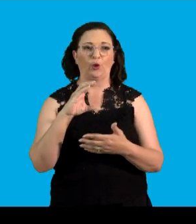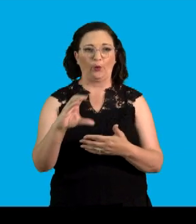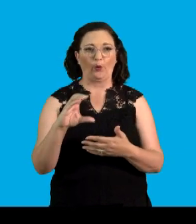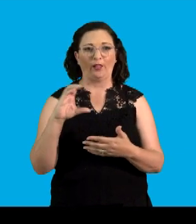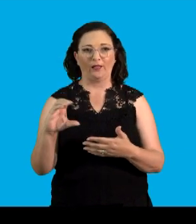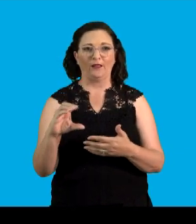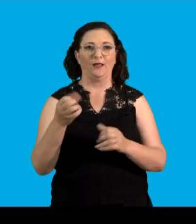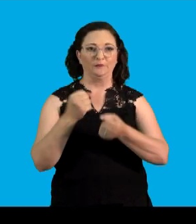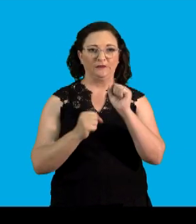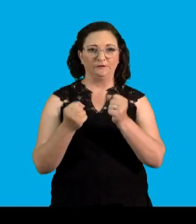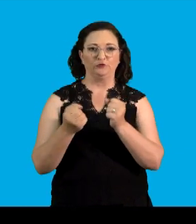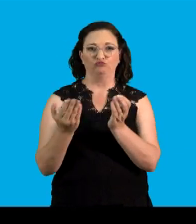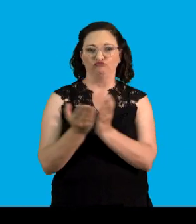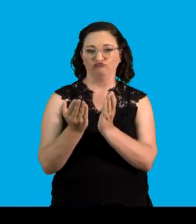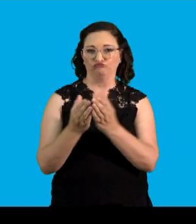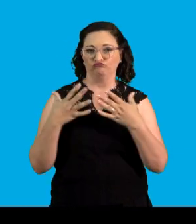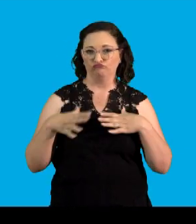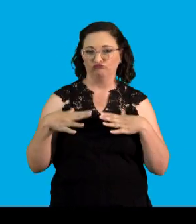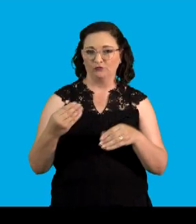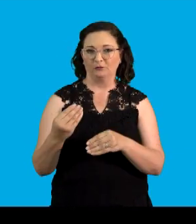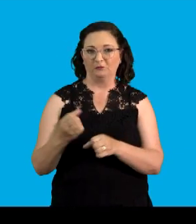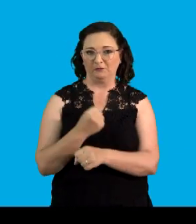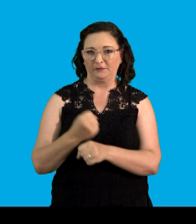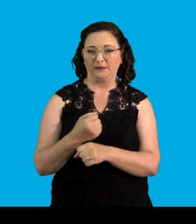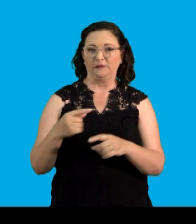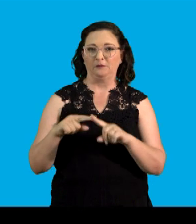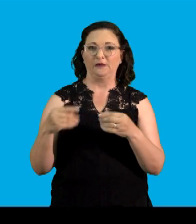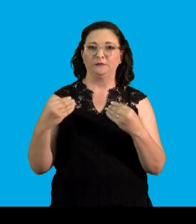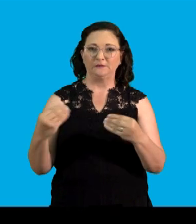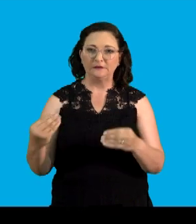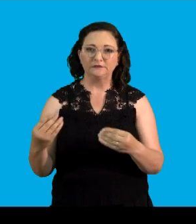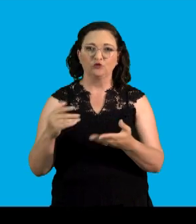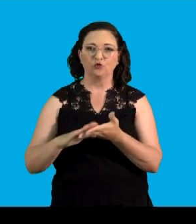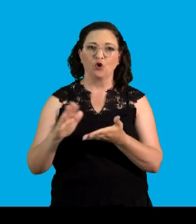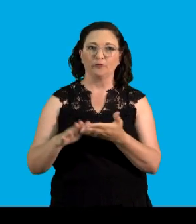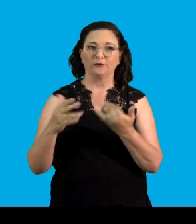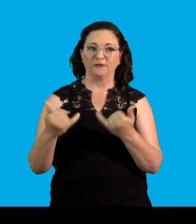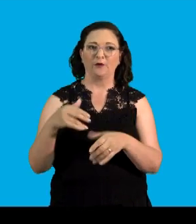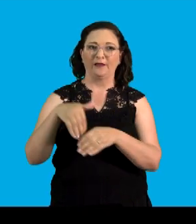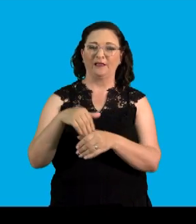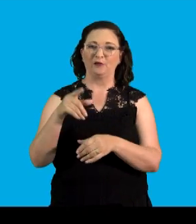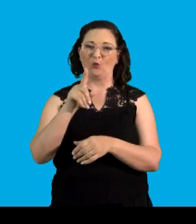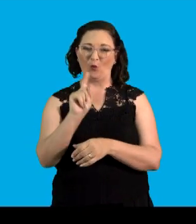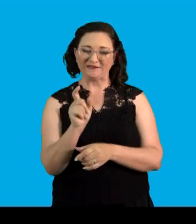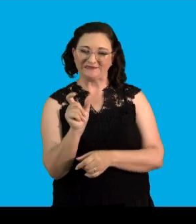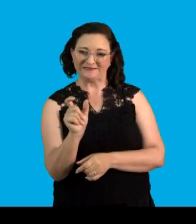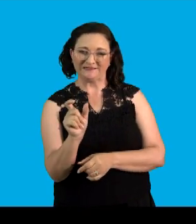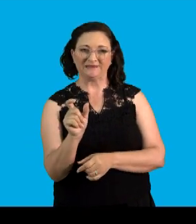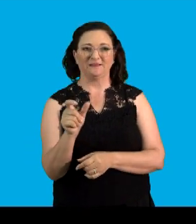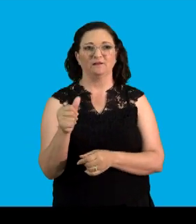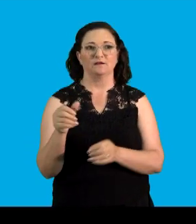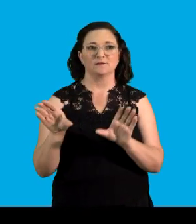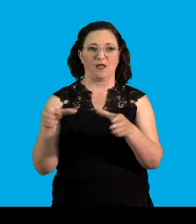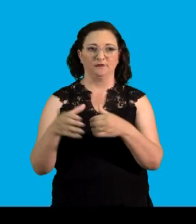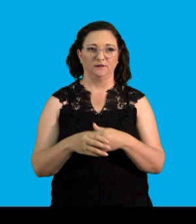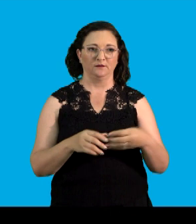manufactures school clothes. The business operates in the sector. So you've got 4 options here, and one